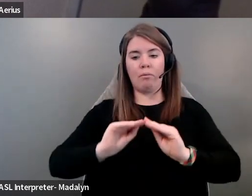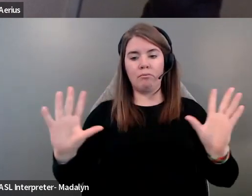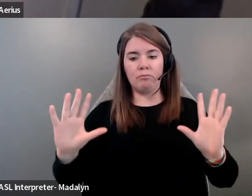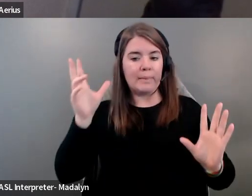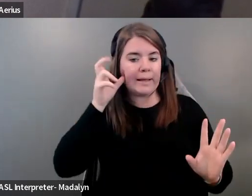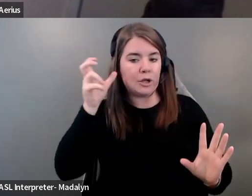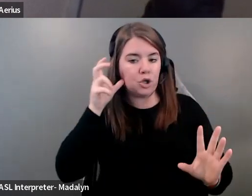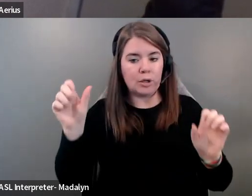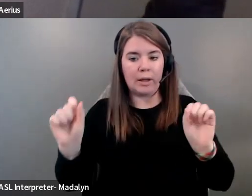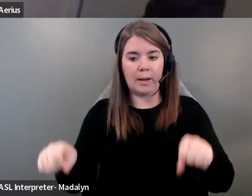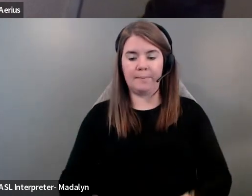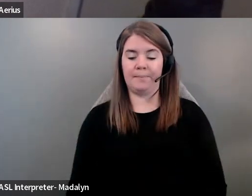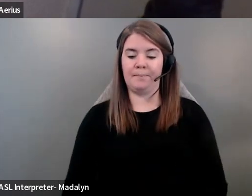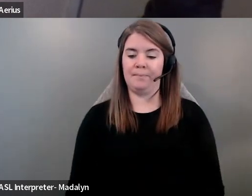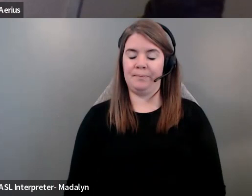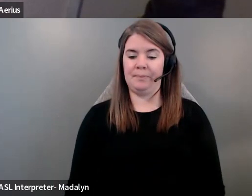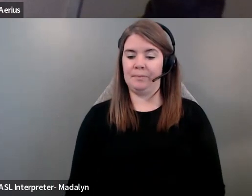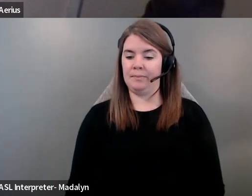clearly.